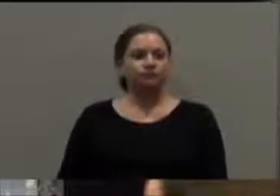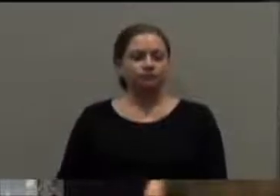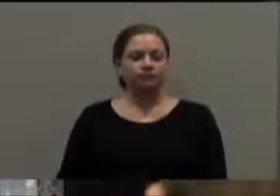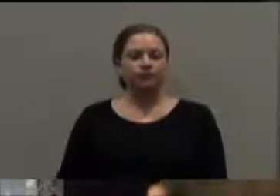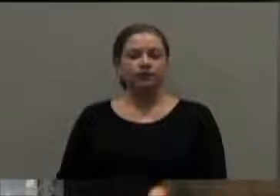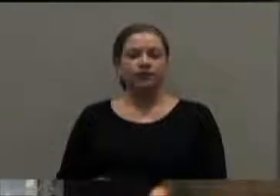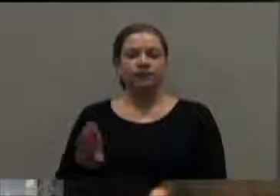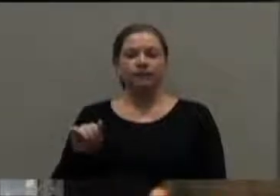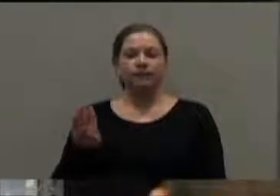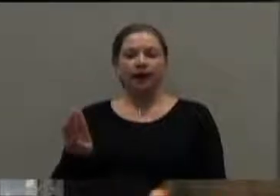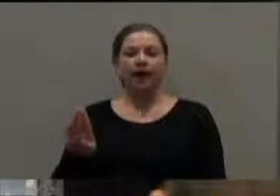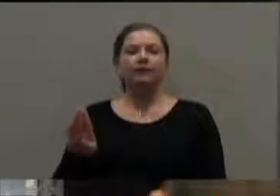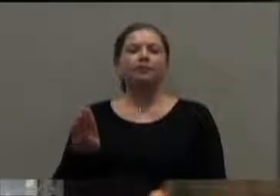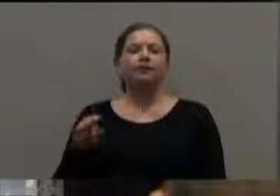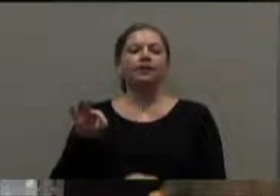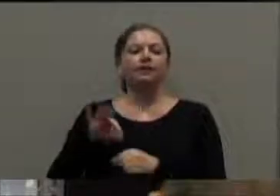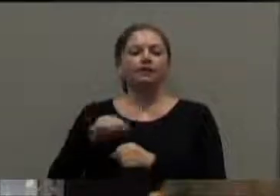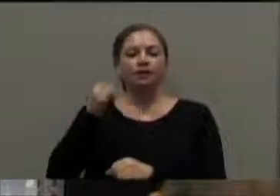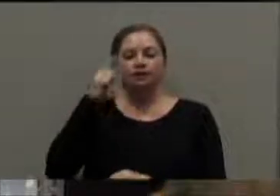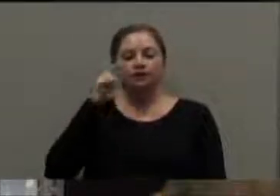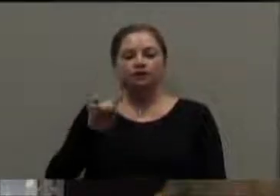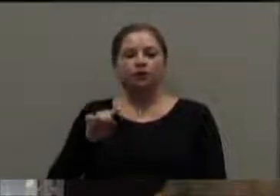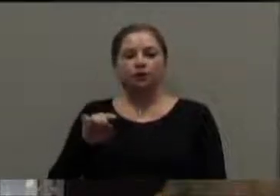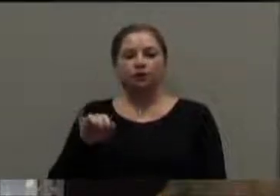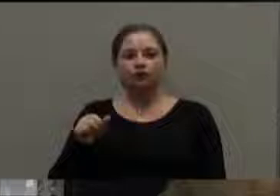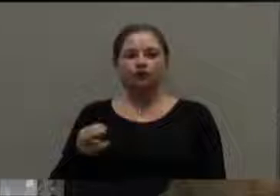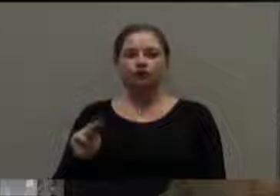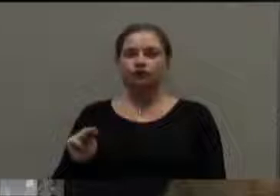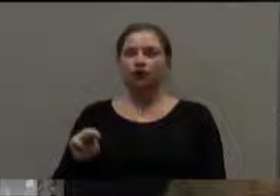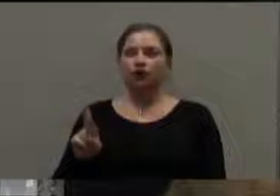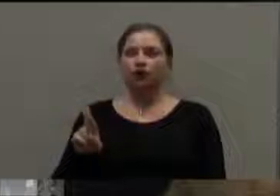Ms. Babb votes for Dr. Jon Rysewyk.